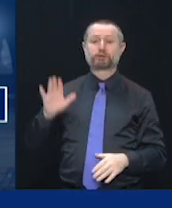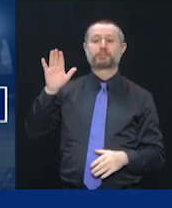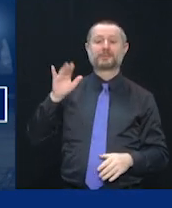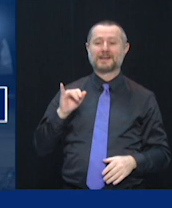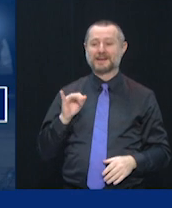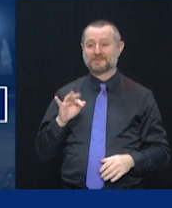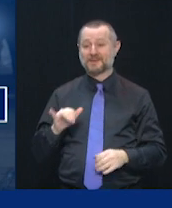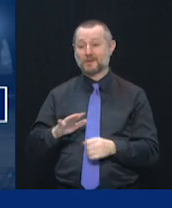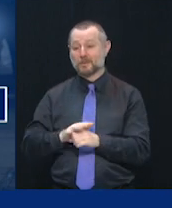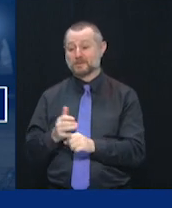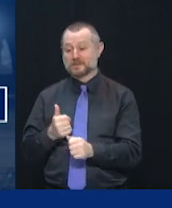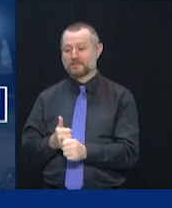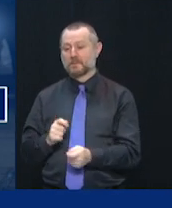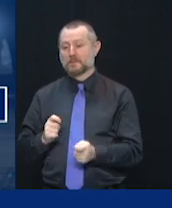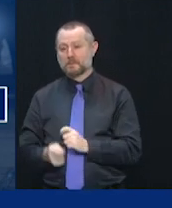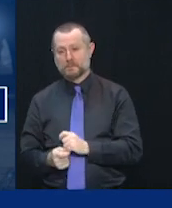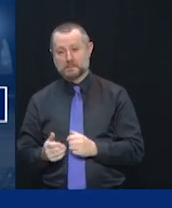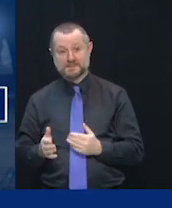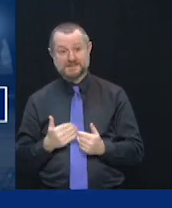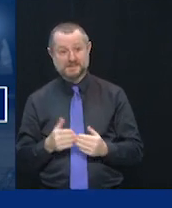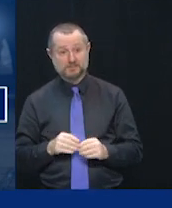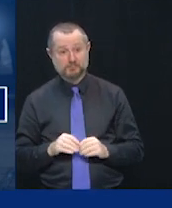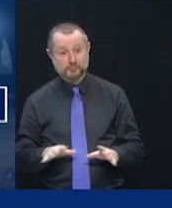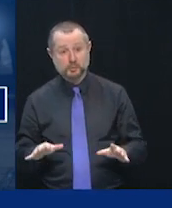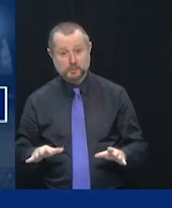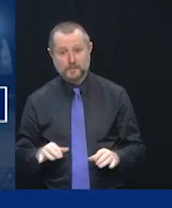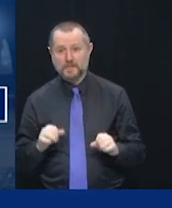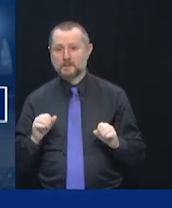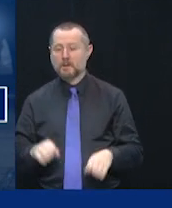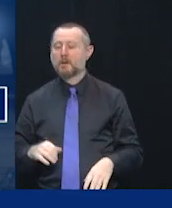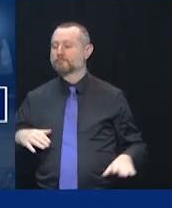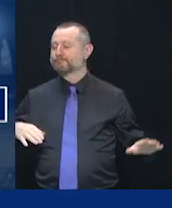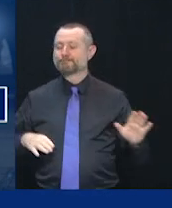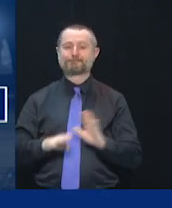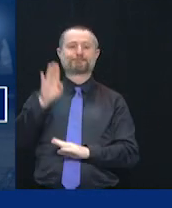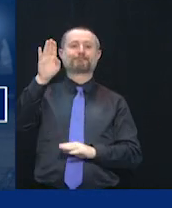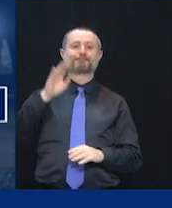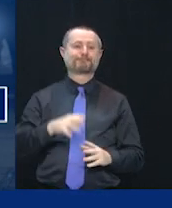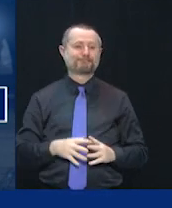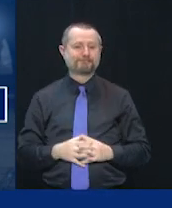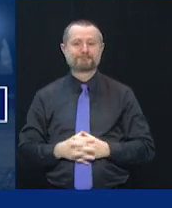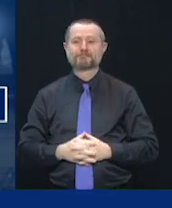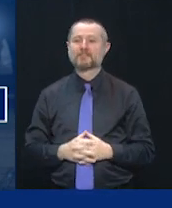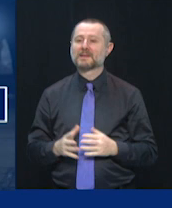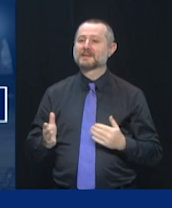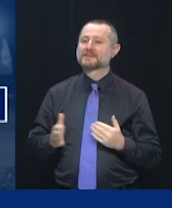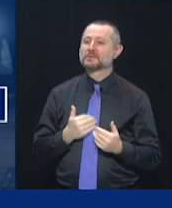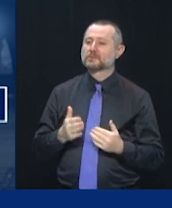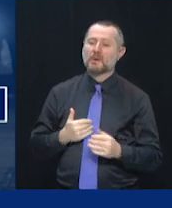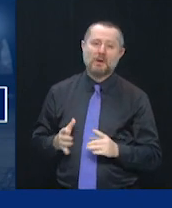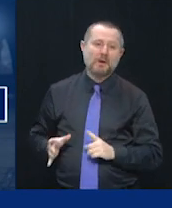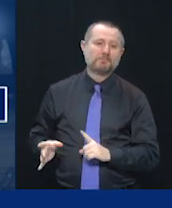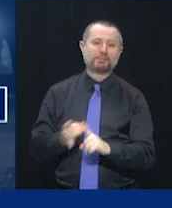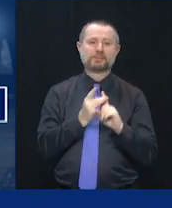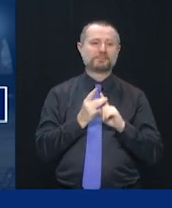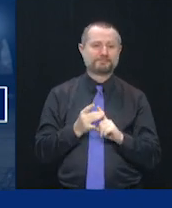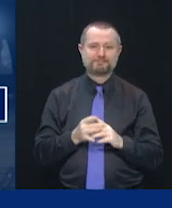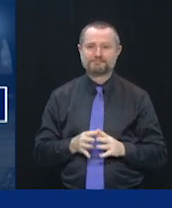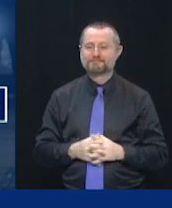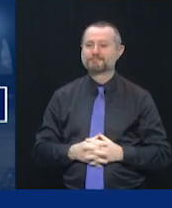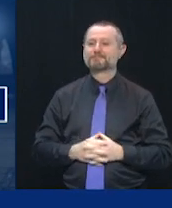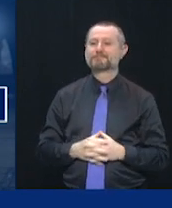change it. A variant strain that is more infectious, more transmittable, or more